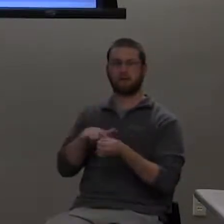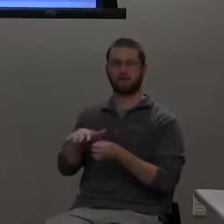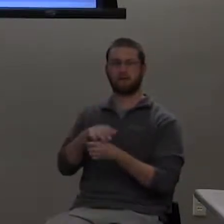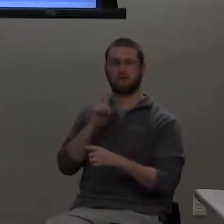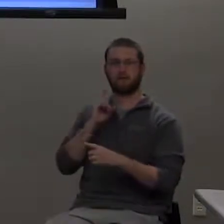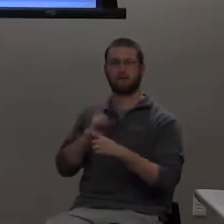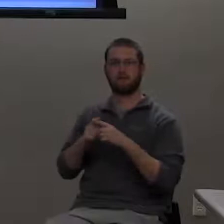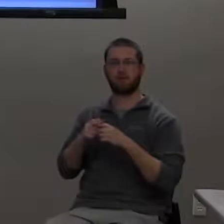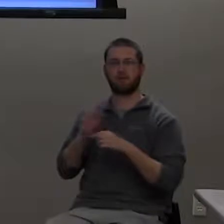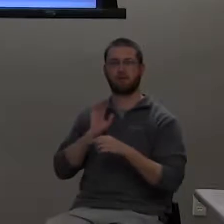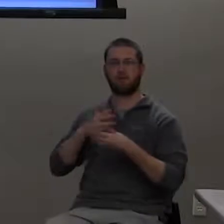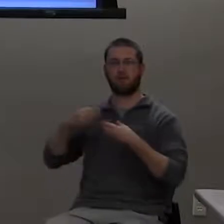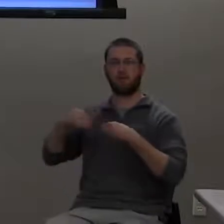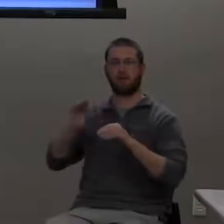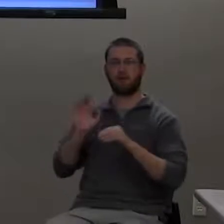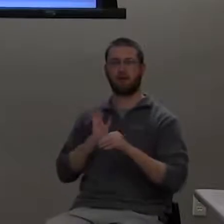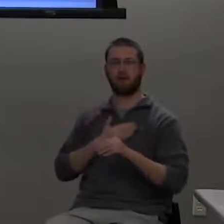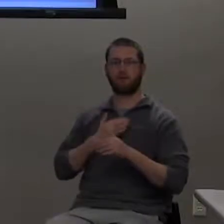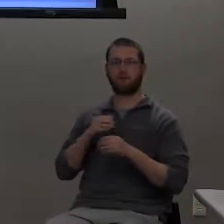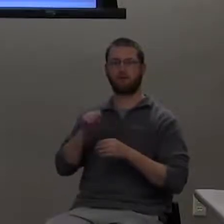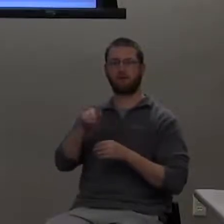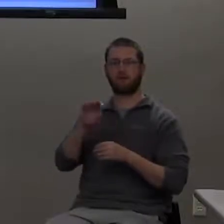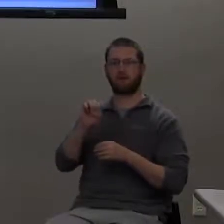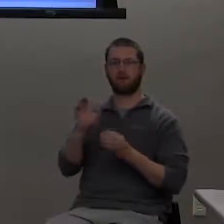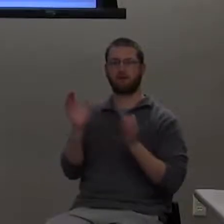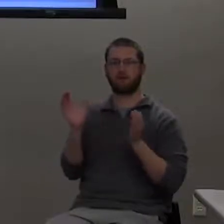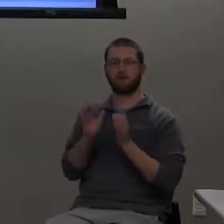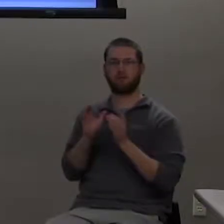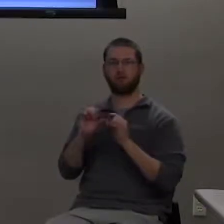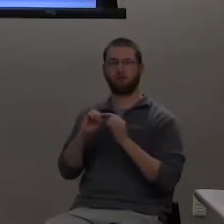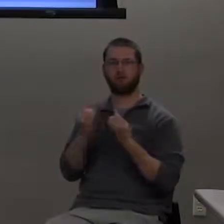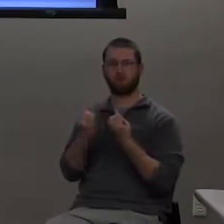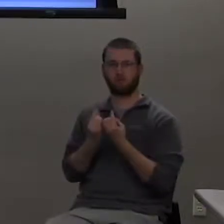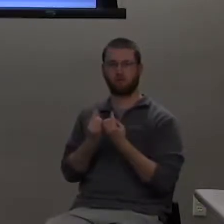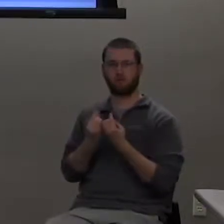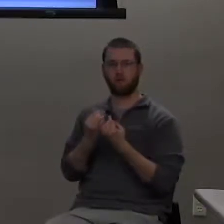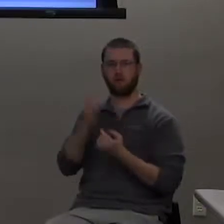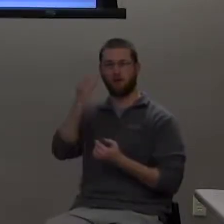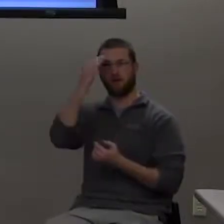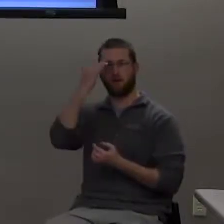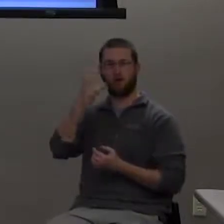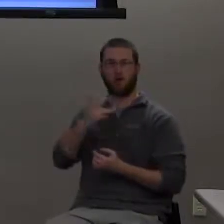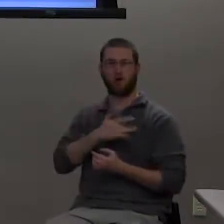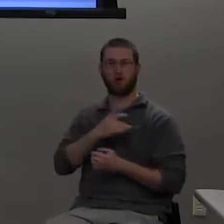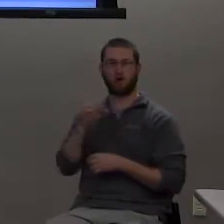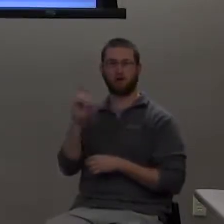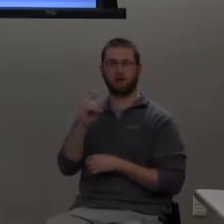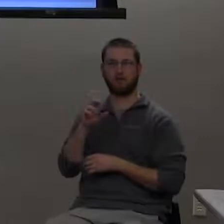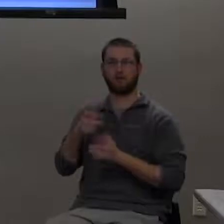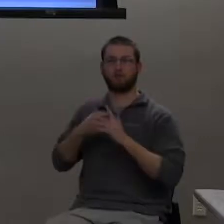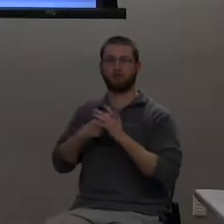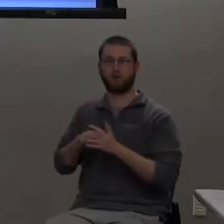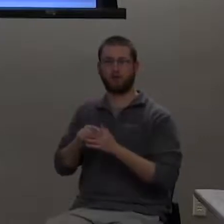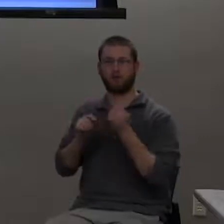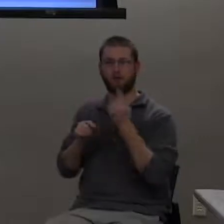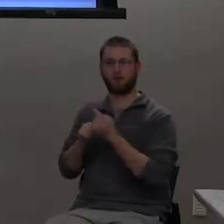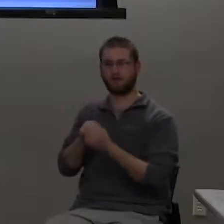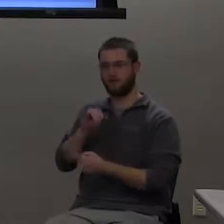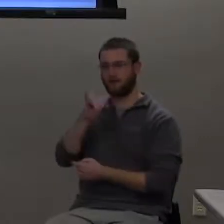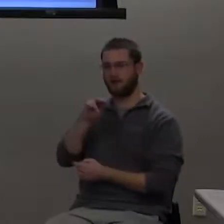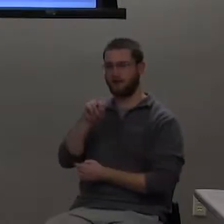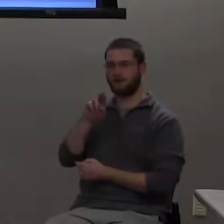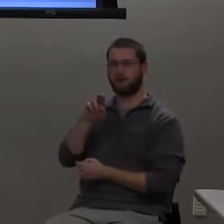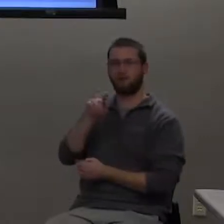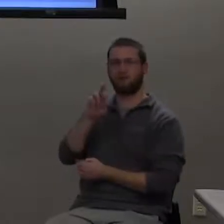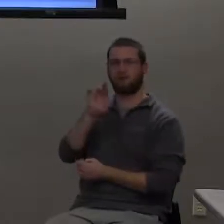existing space to smaller firms. One of the things I'll say is we need to take a look at, I know Hart & Danville has already jumped on this, is inventorying our upper